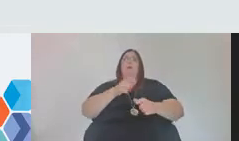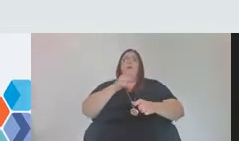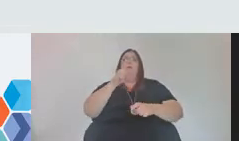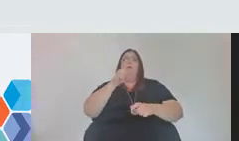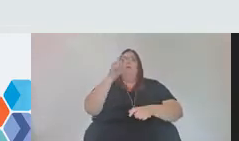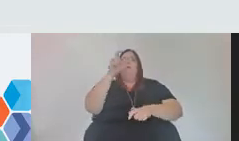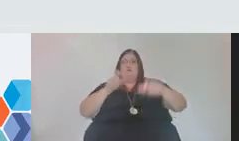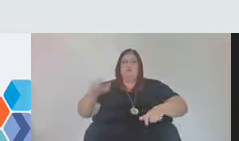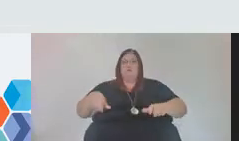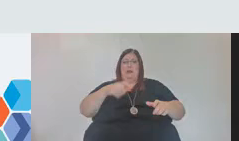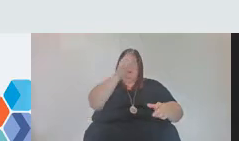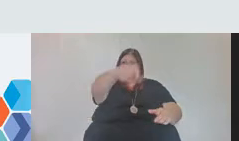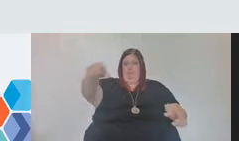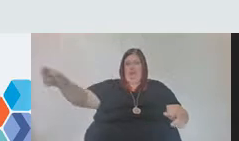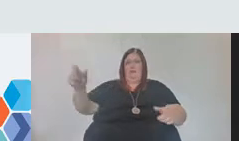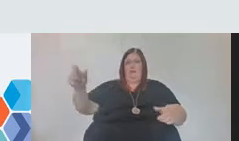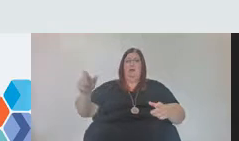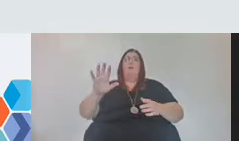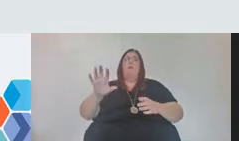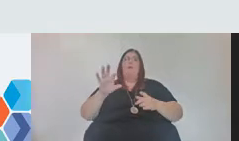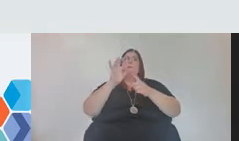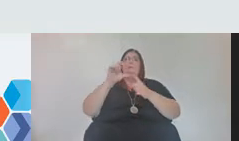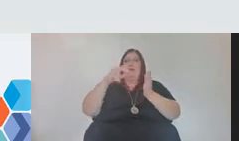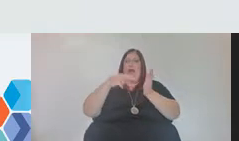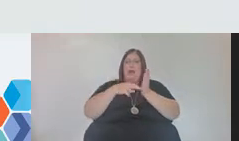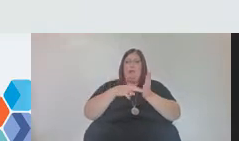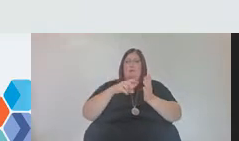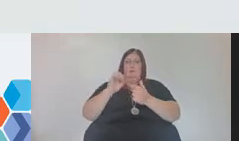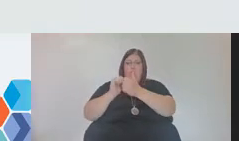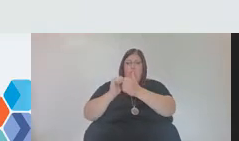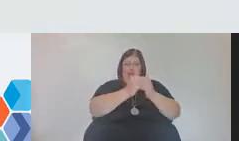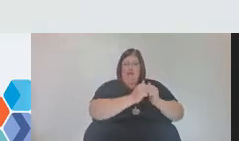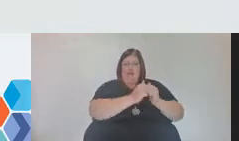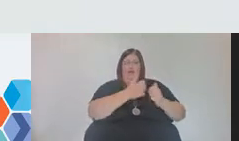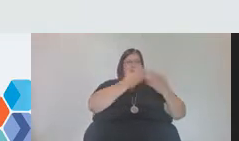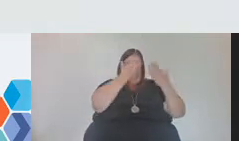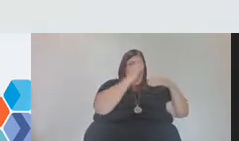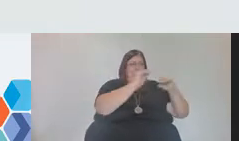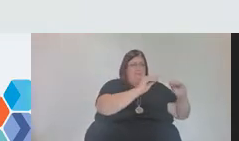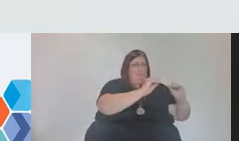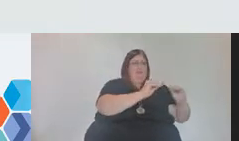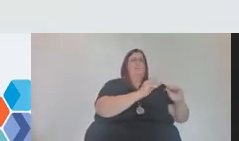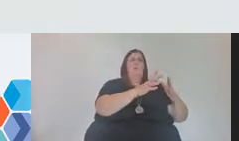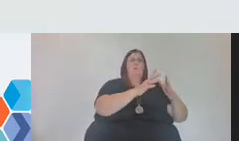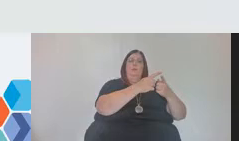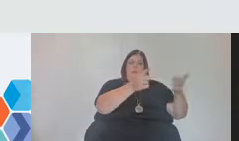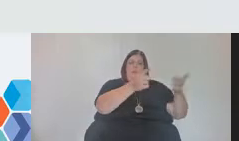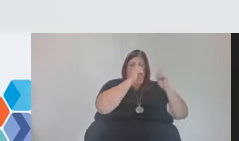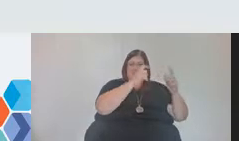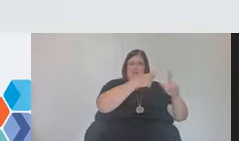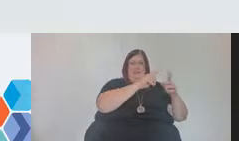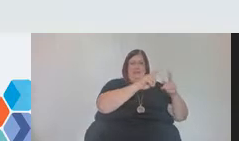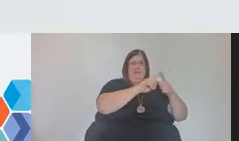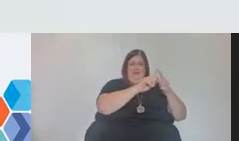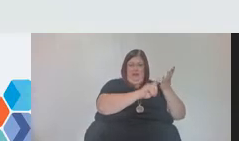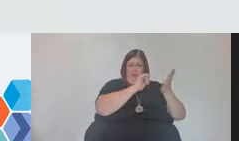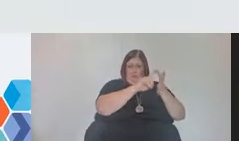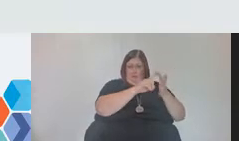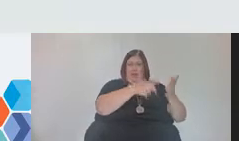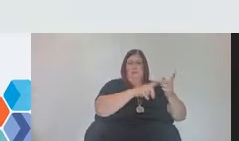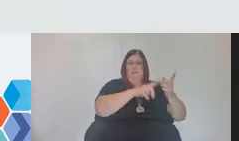public, the CCGs, our PCN colleagues, our academic colleagues from Keele and Staffordshire universities,